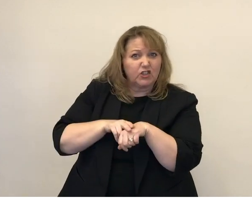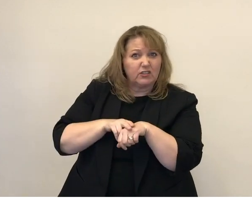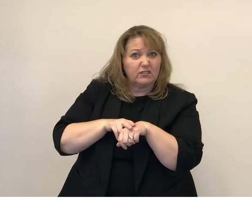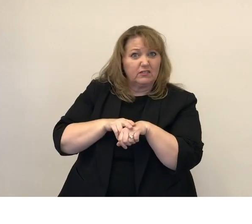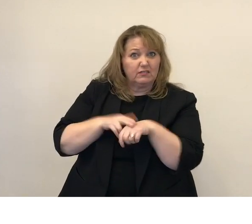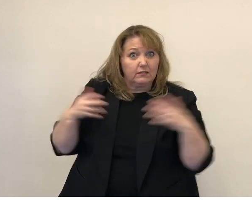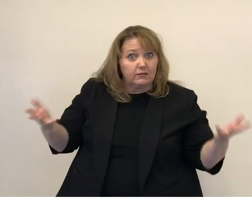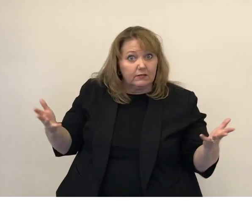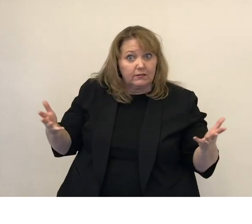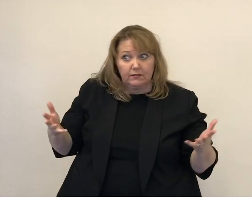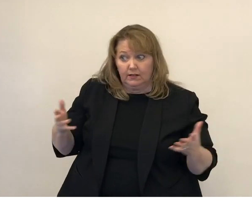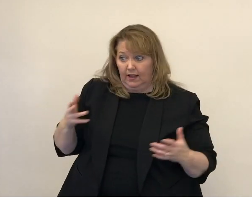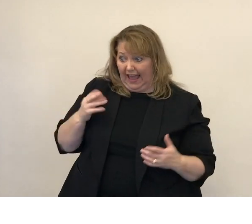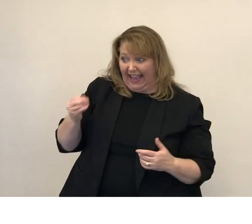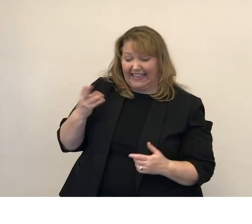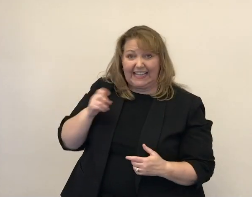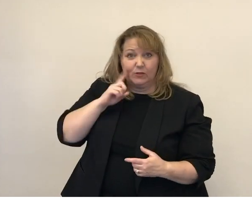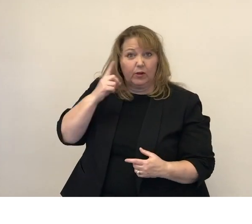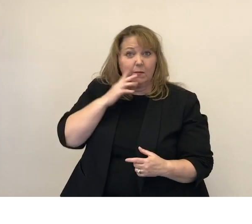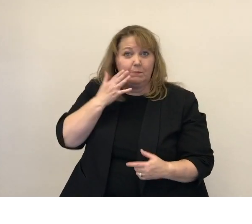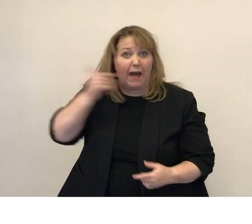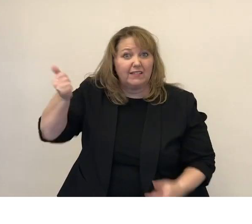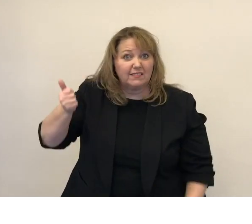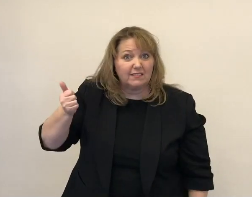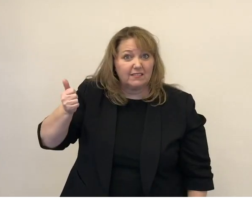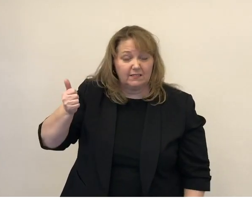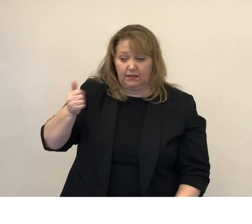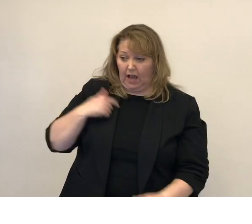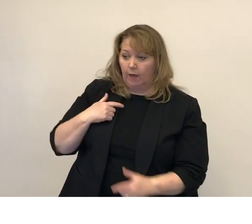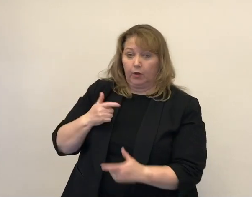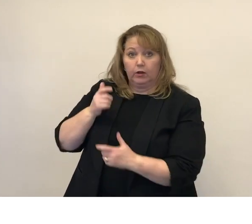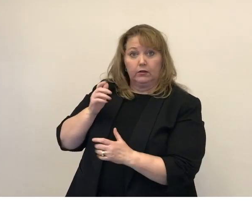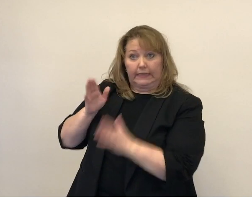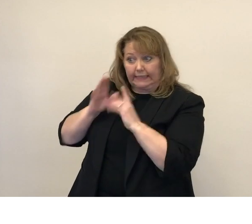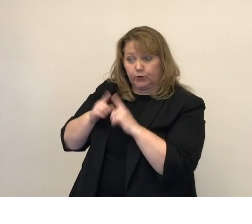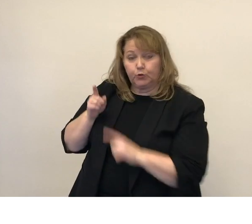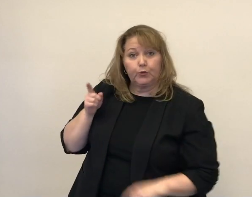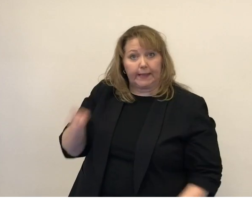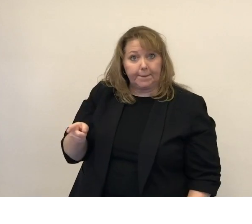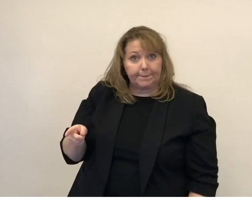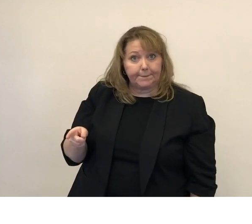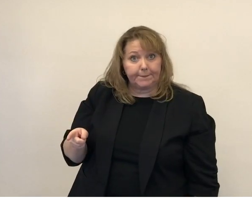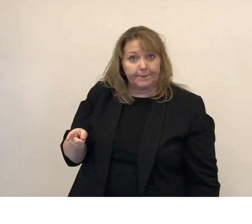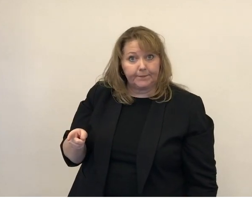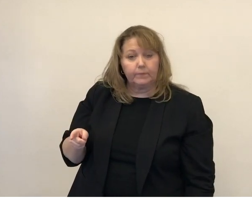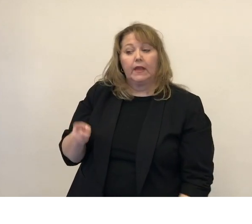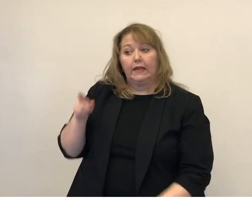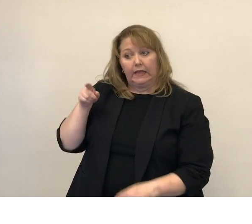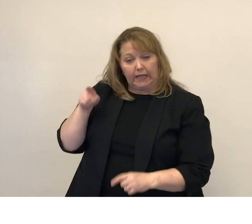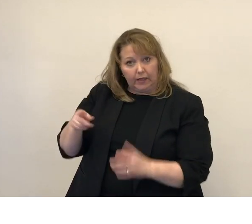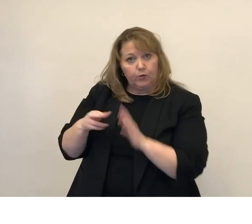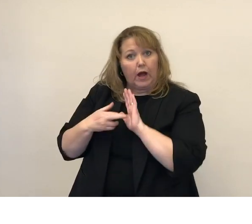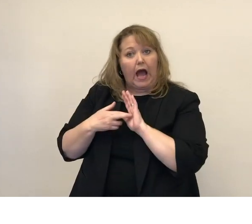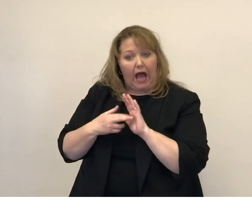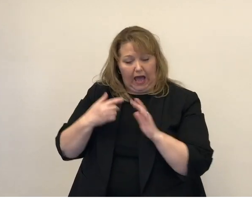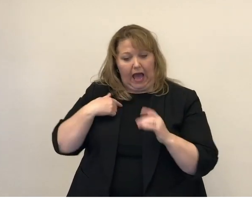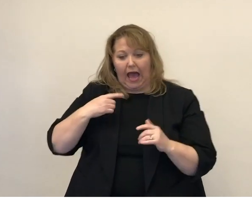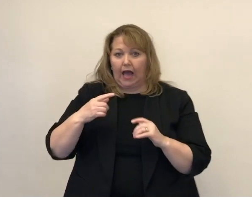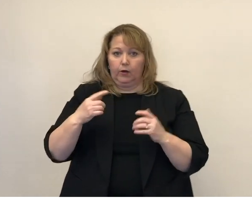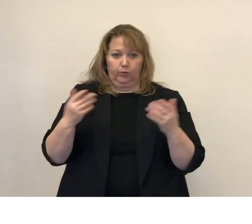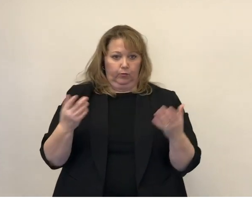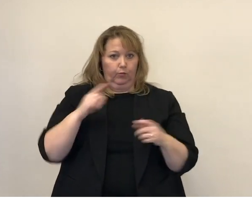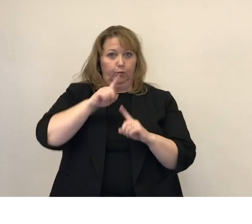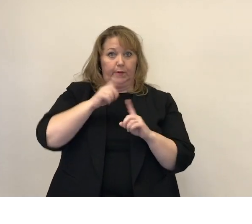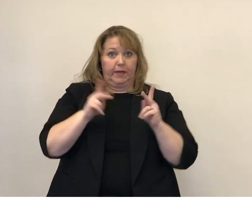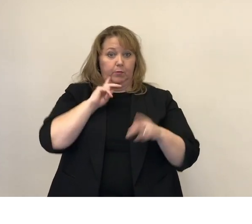a team that's gonna decide when we should open. I was elected to represent all the citizens, all the folks in the state of